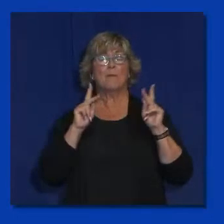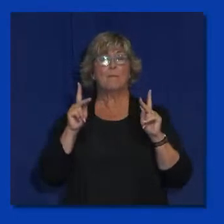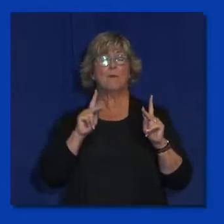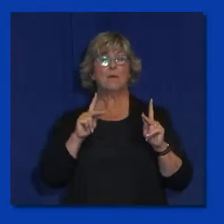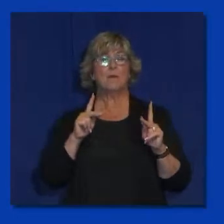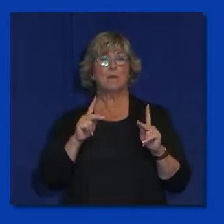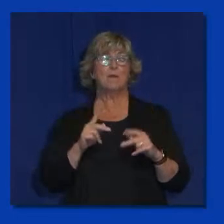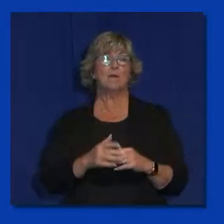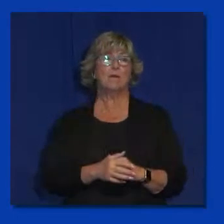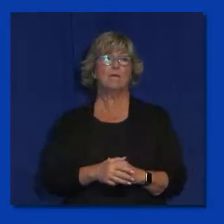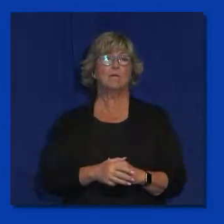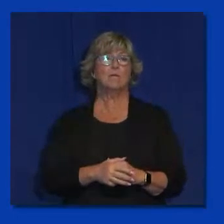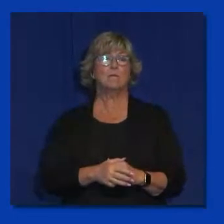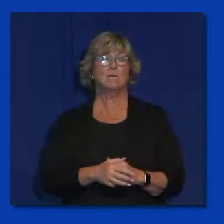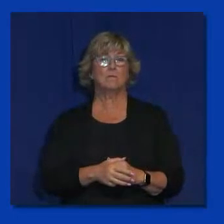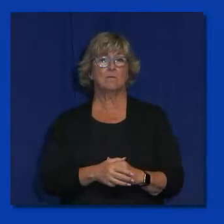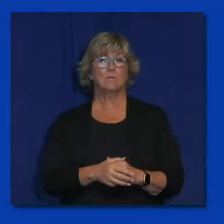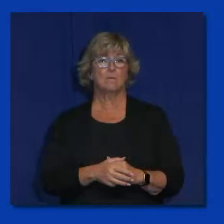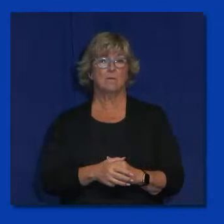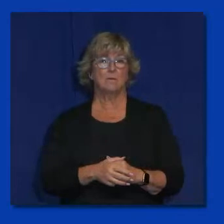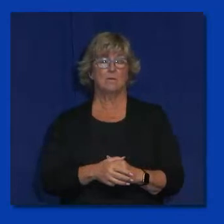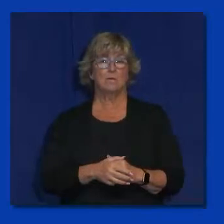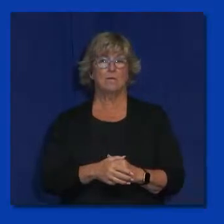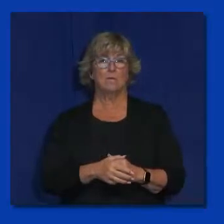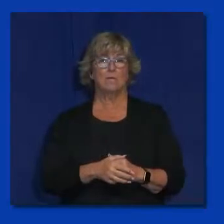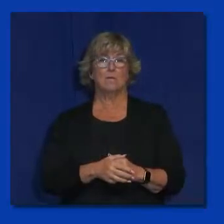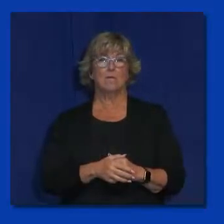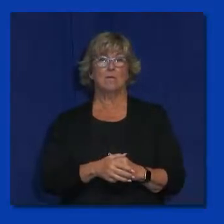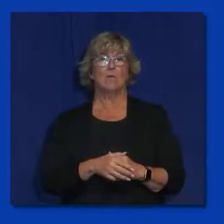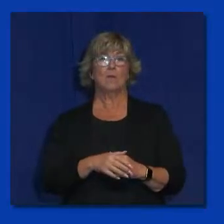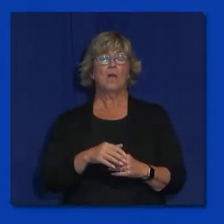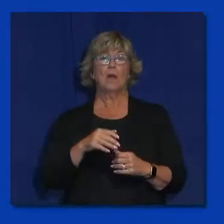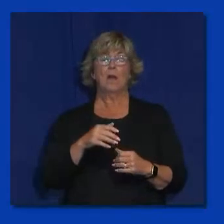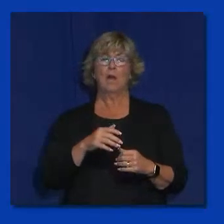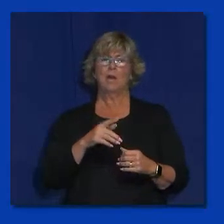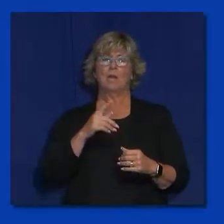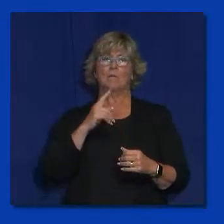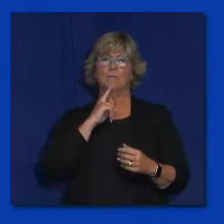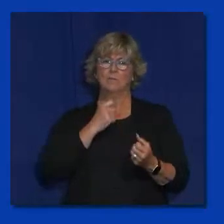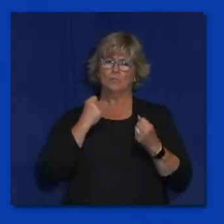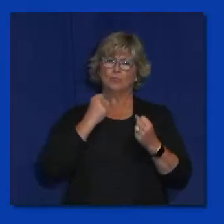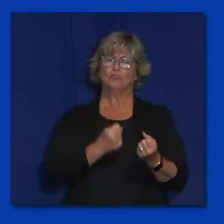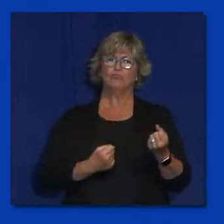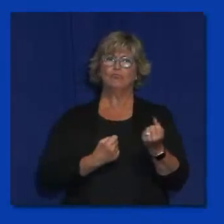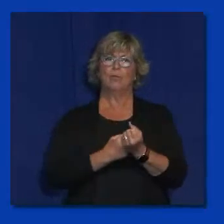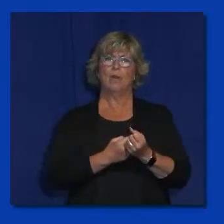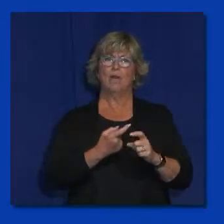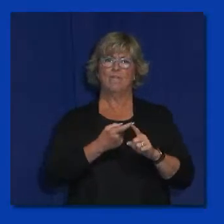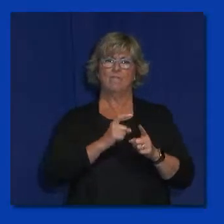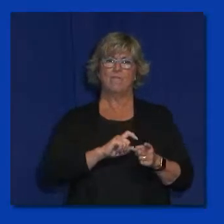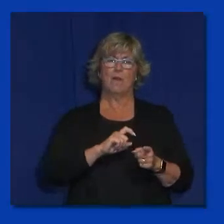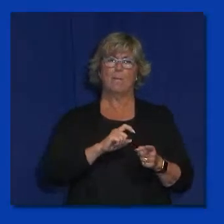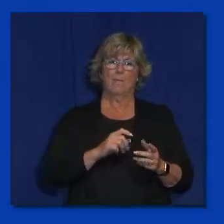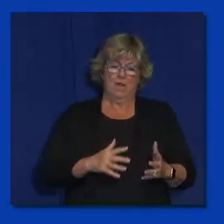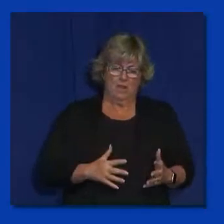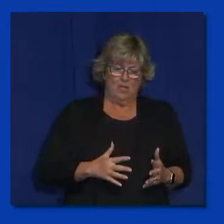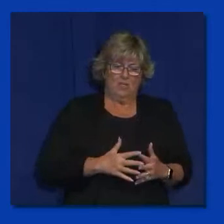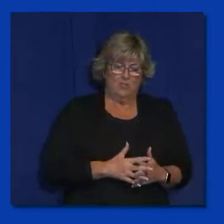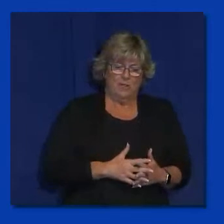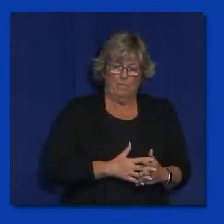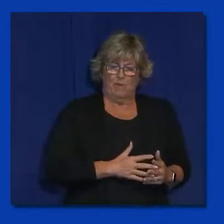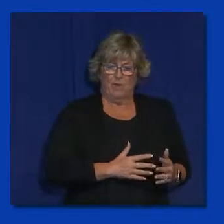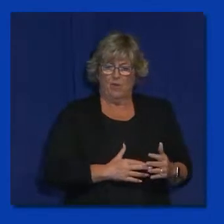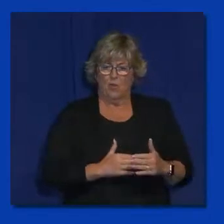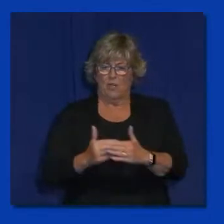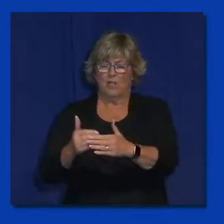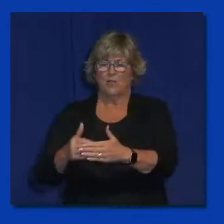there that are pro-conception to birth, but they fall wholly short